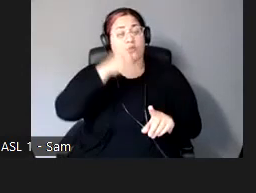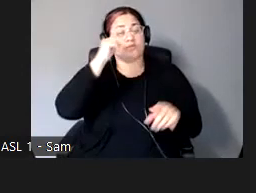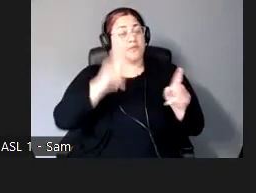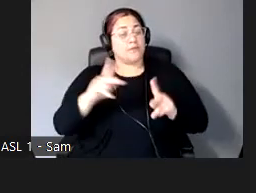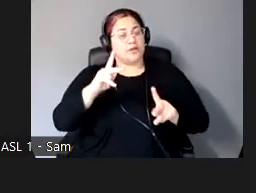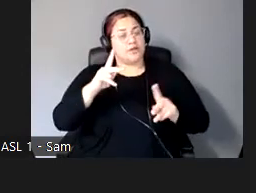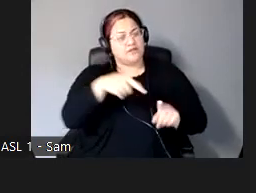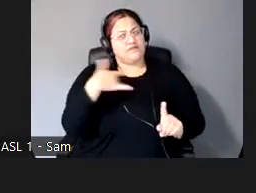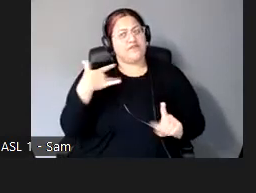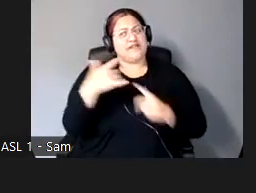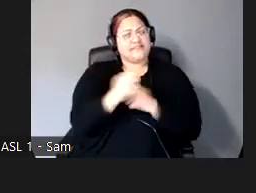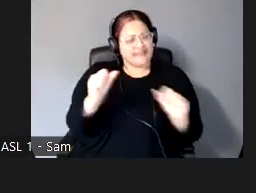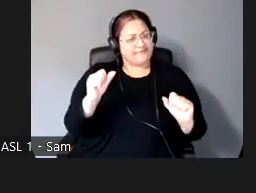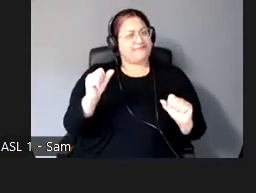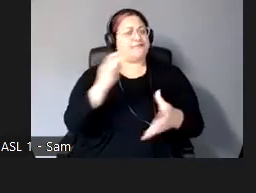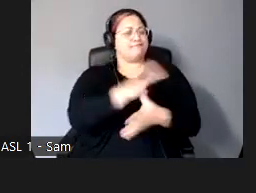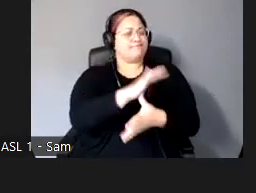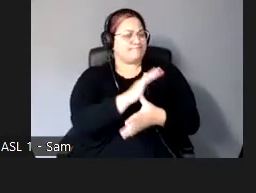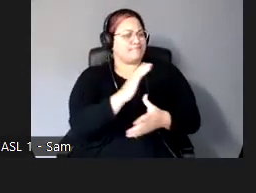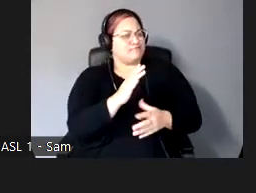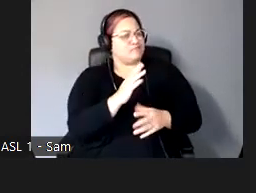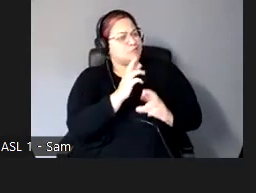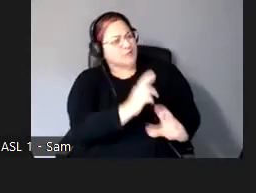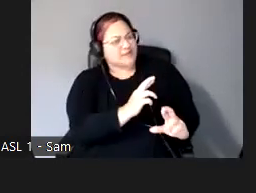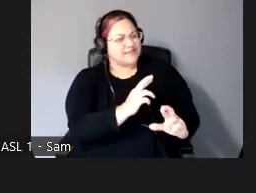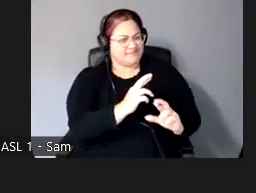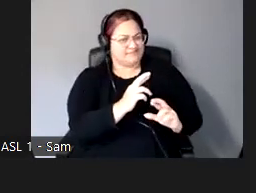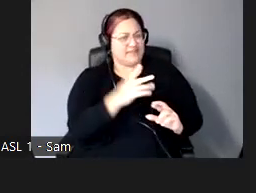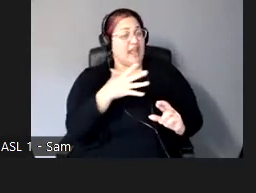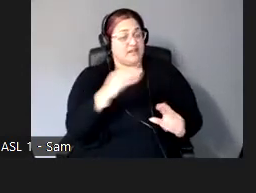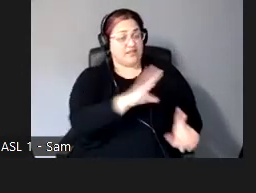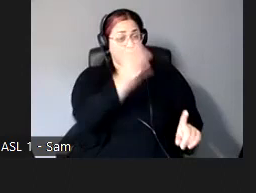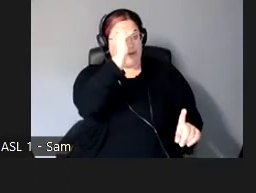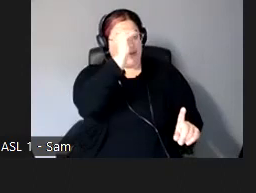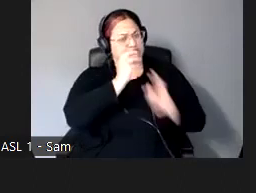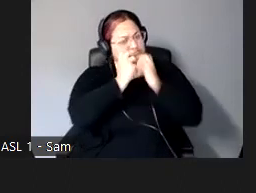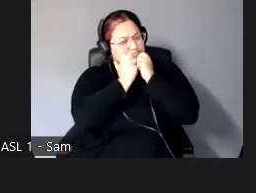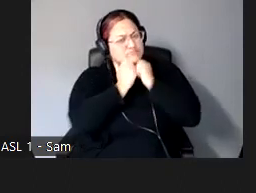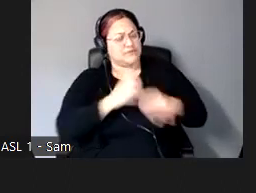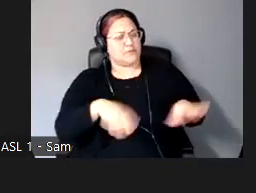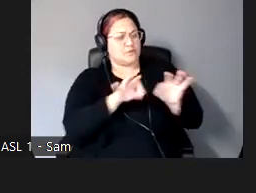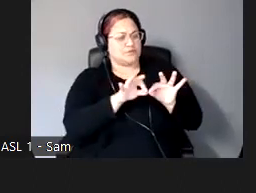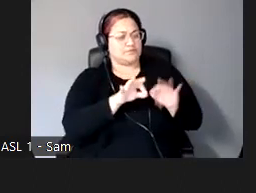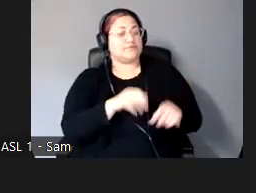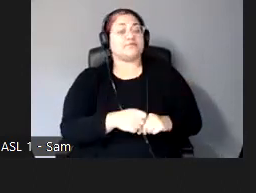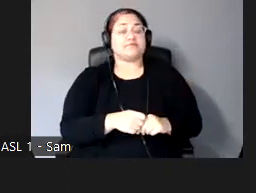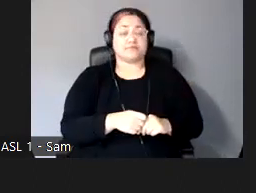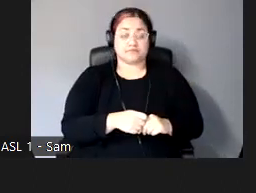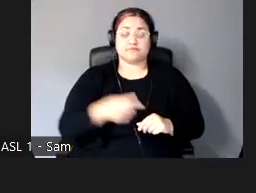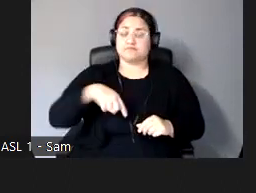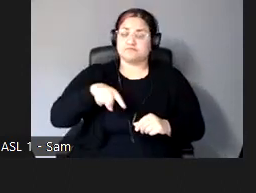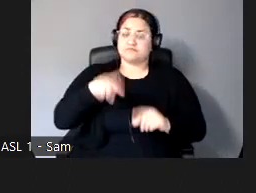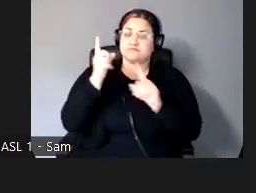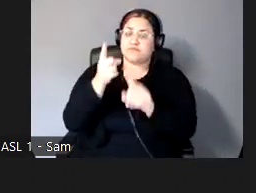we do that through raising awareness, delivering education and training, working collaboratively with our community organizations,